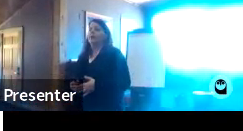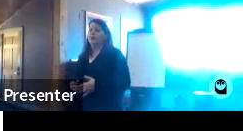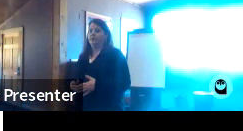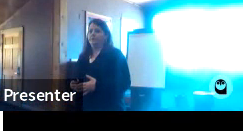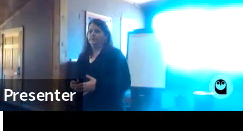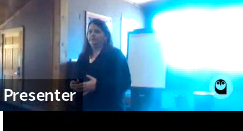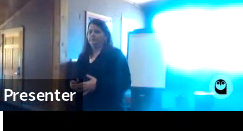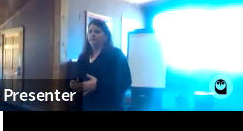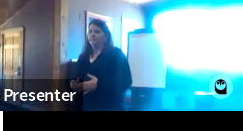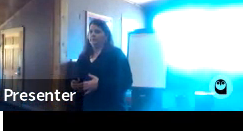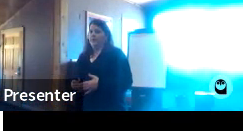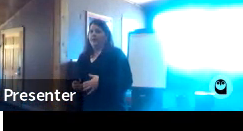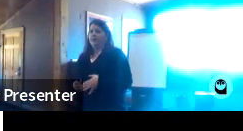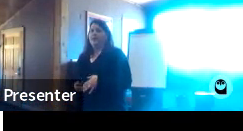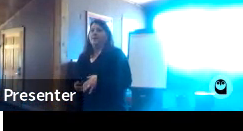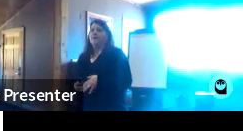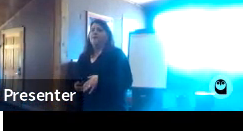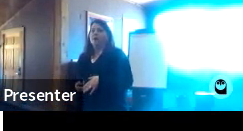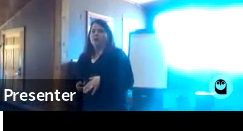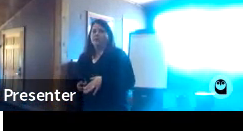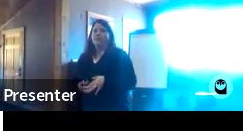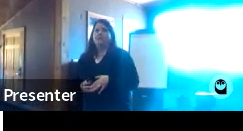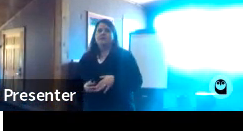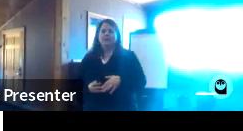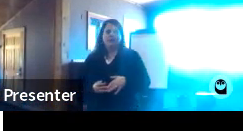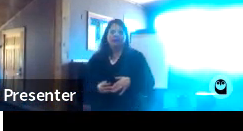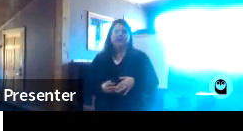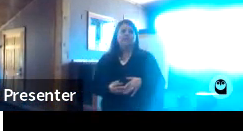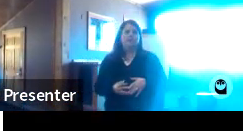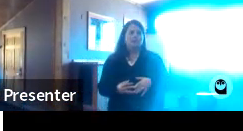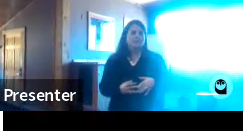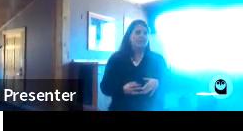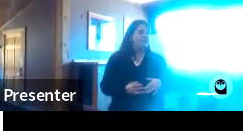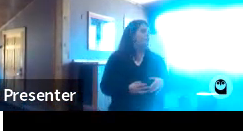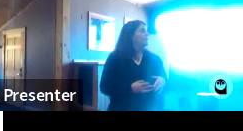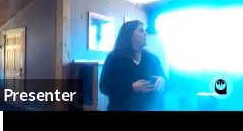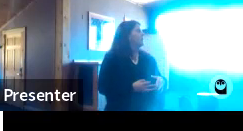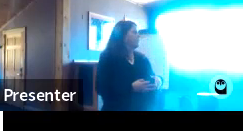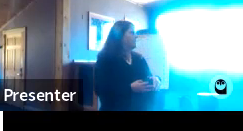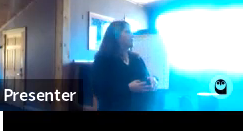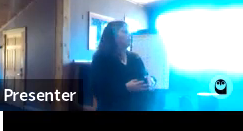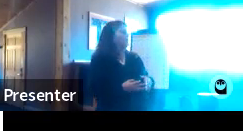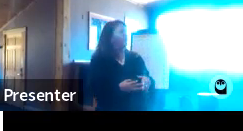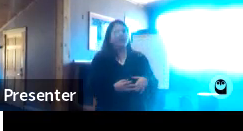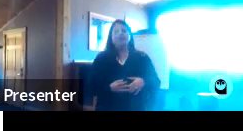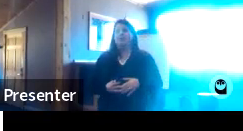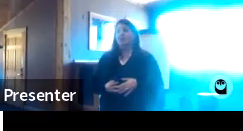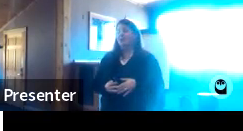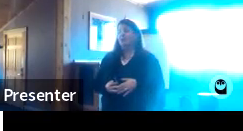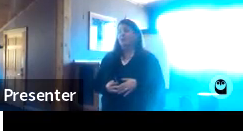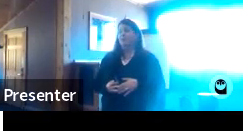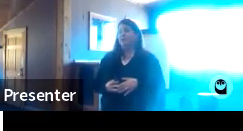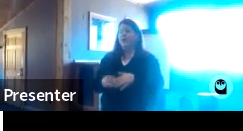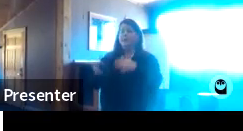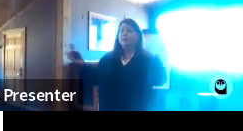or education. Okay, knowledge, skill, experience, training, or education,